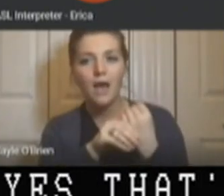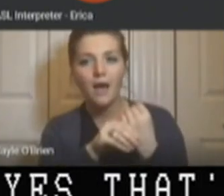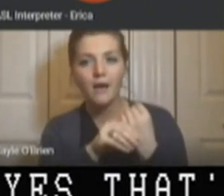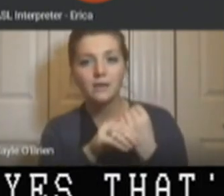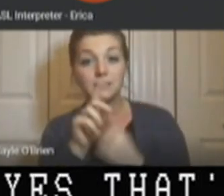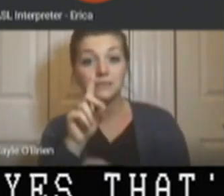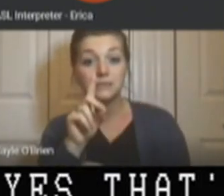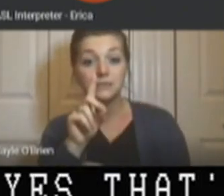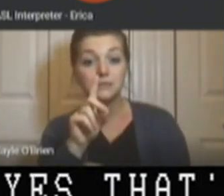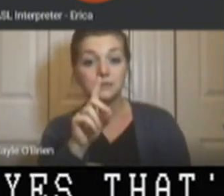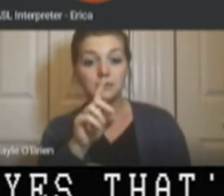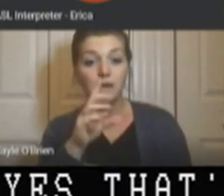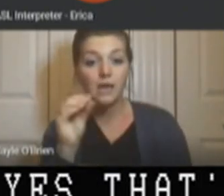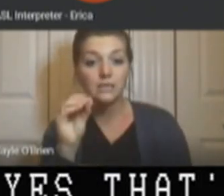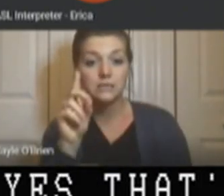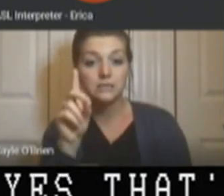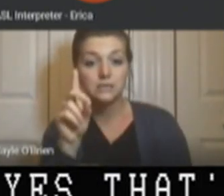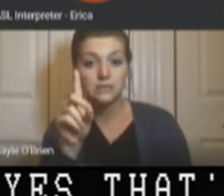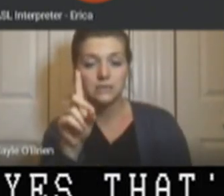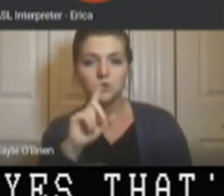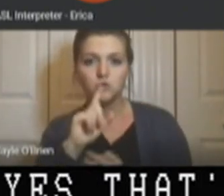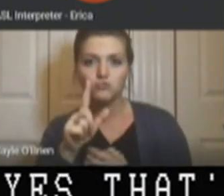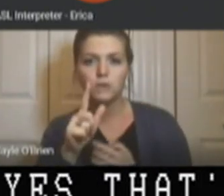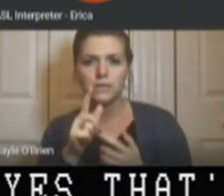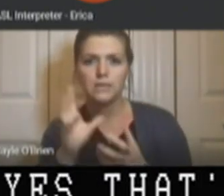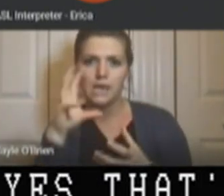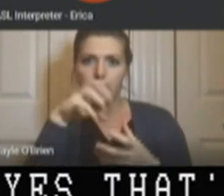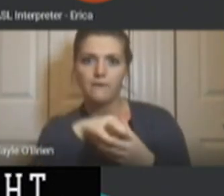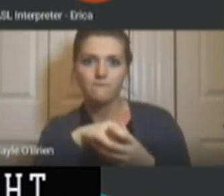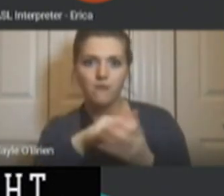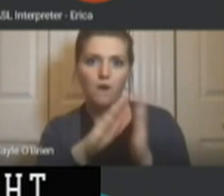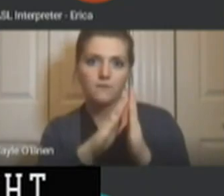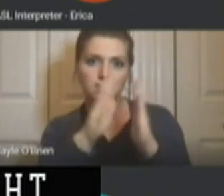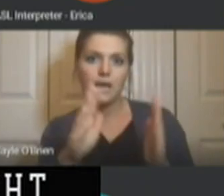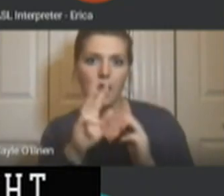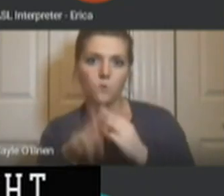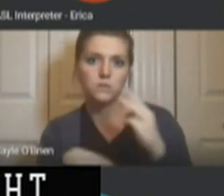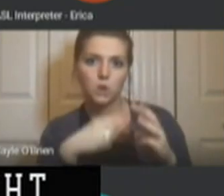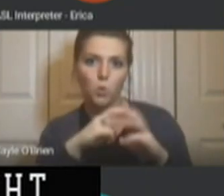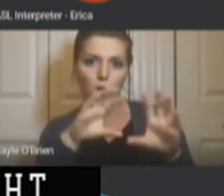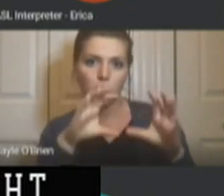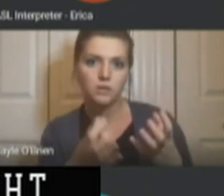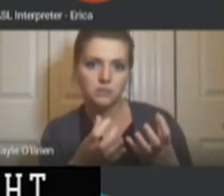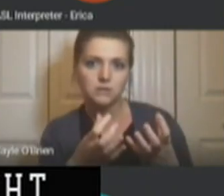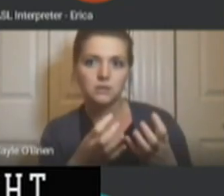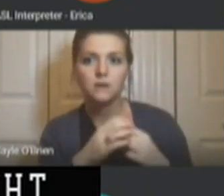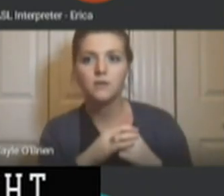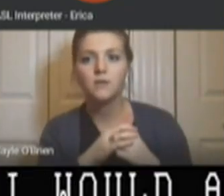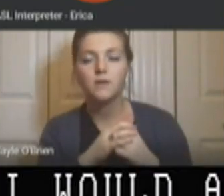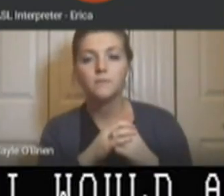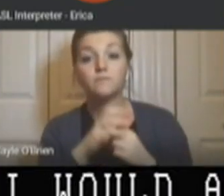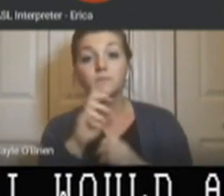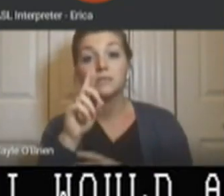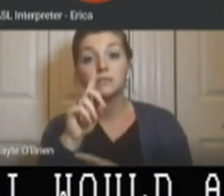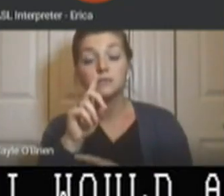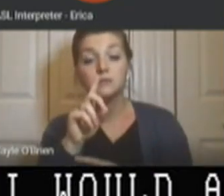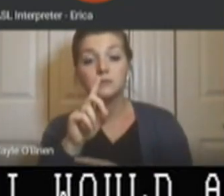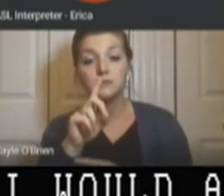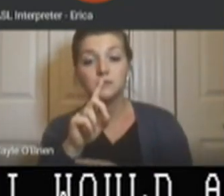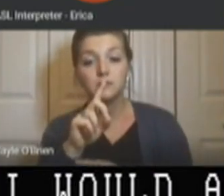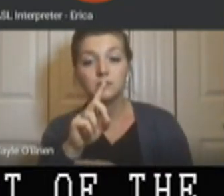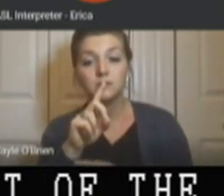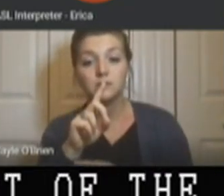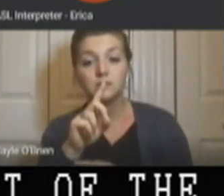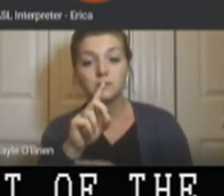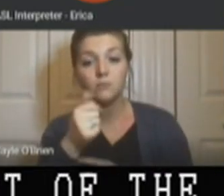is a big part of the housing kind of world in the city of Boston as well. And the Department of Neighborhood